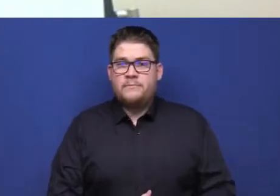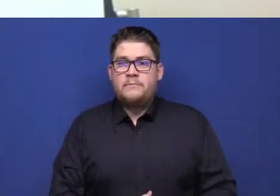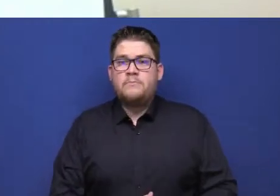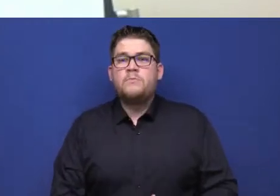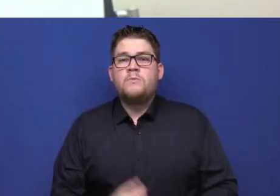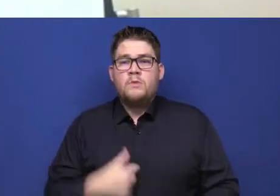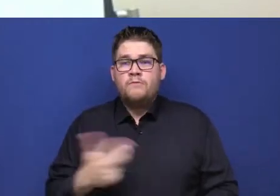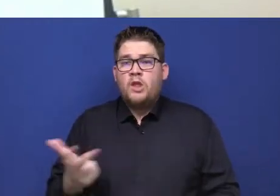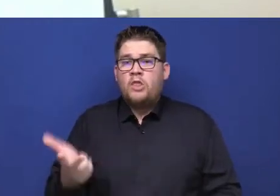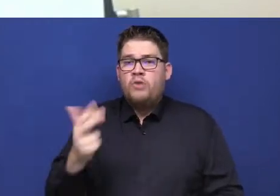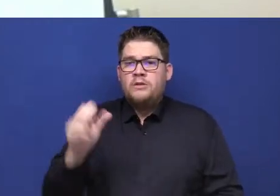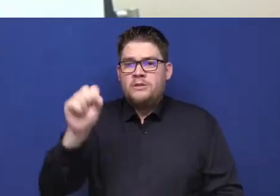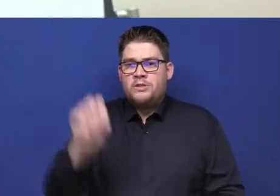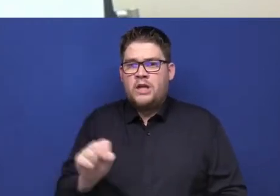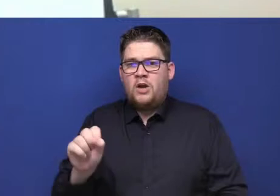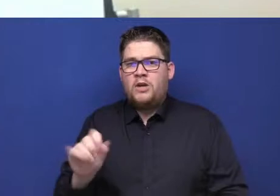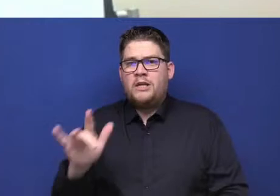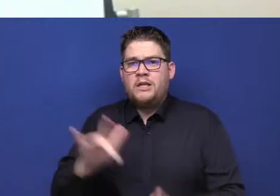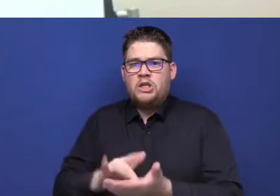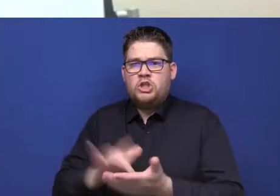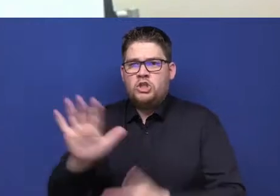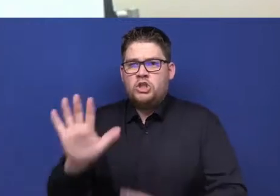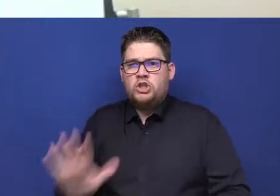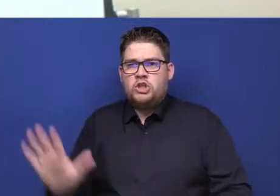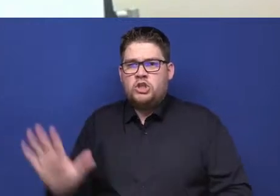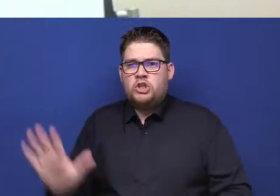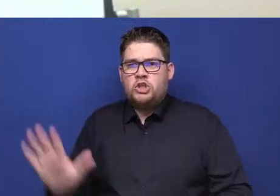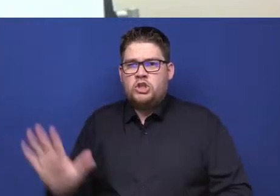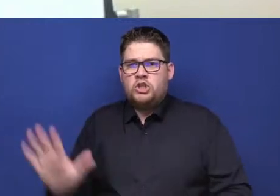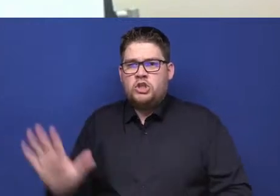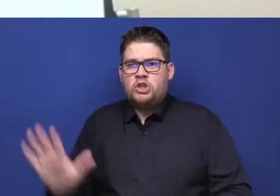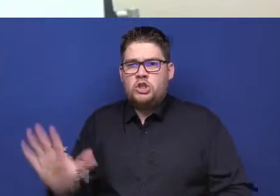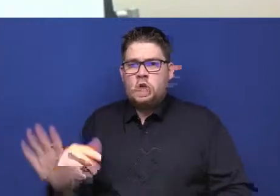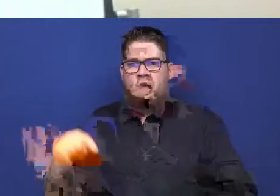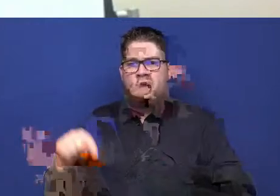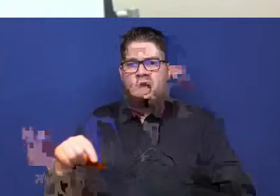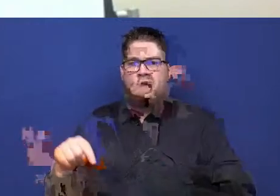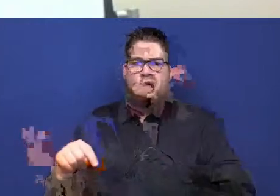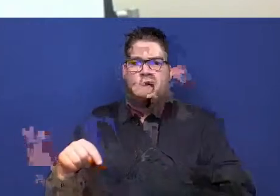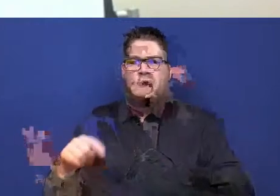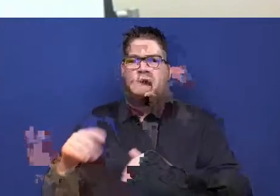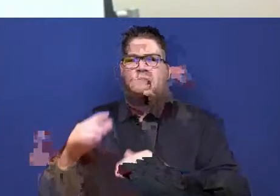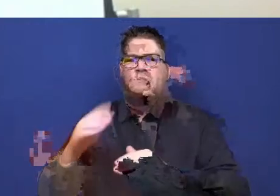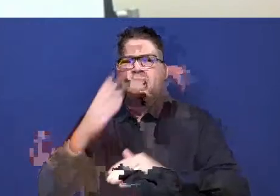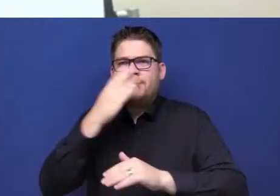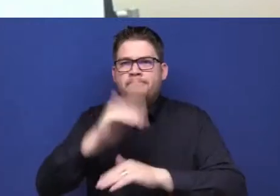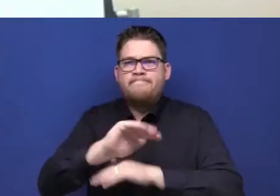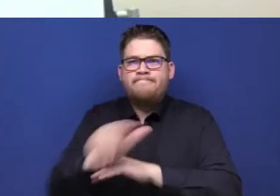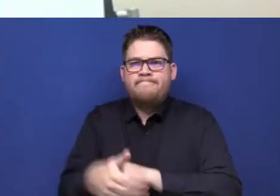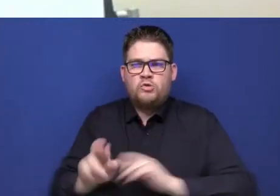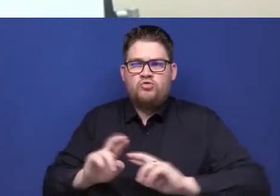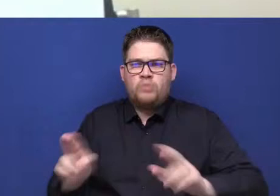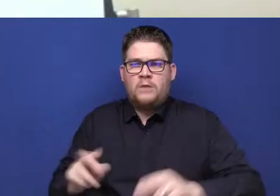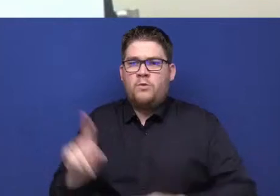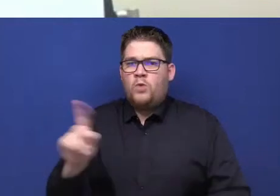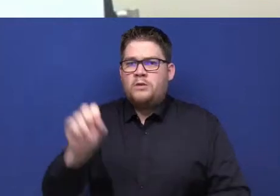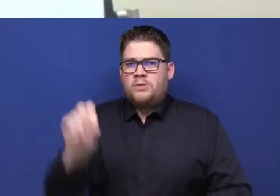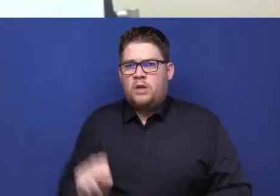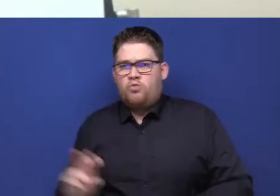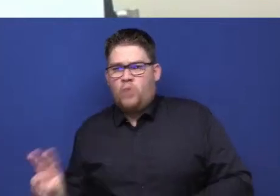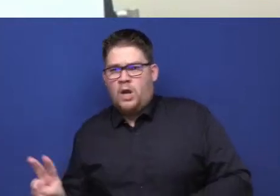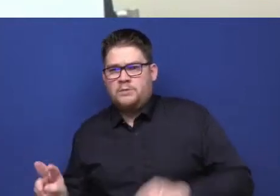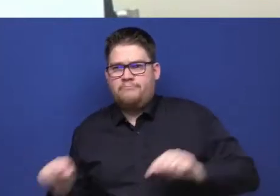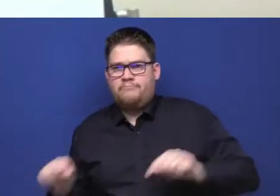have 37 evacuees using group lodging facilities in BC. I'd like to close with a few key messages related